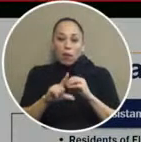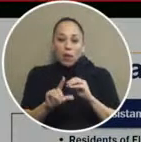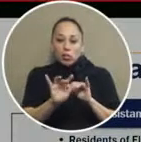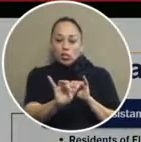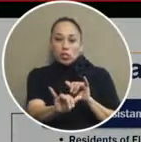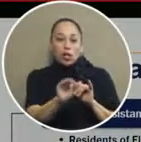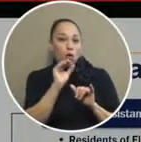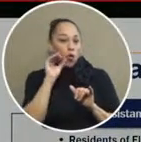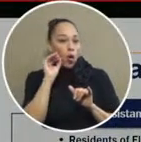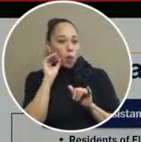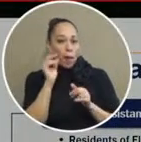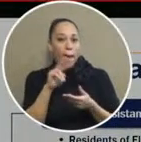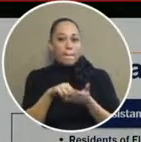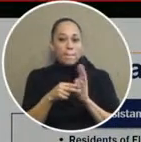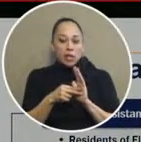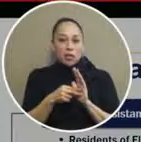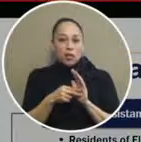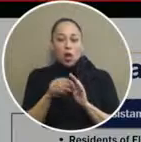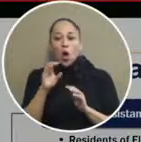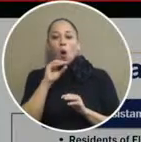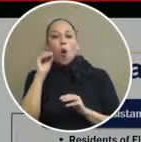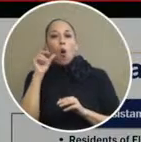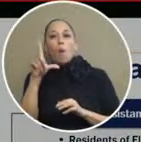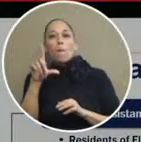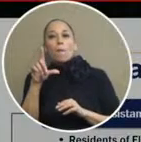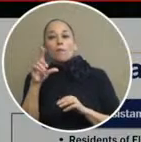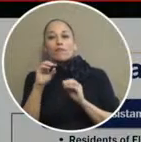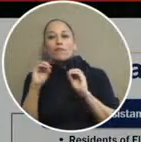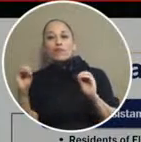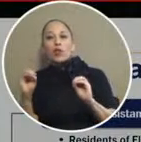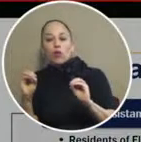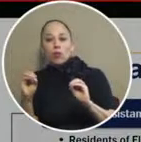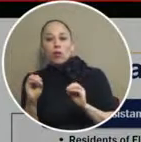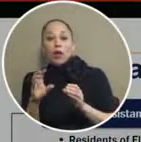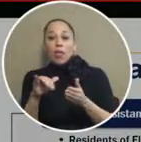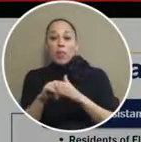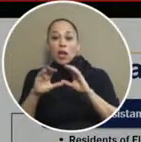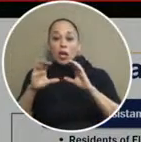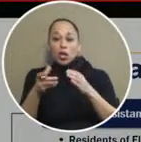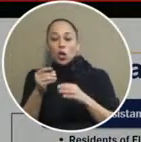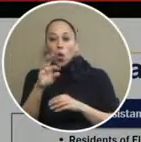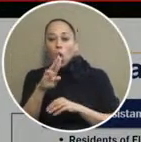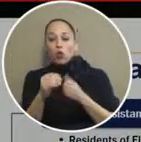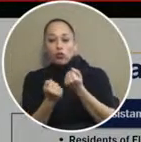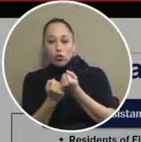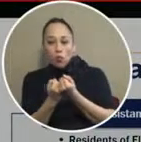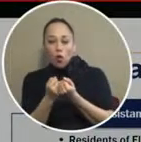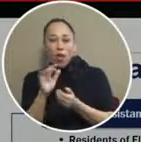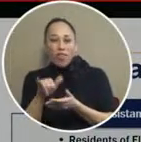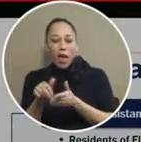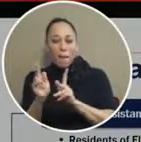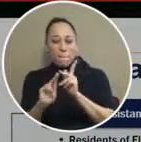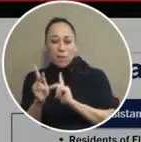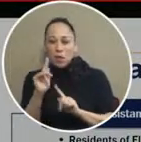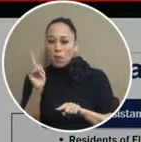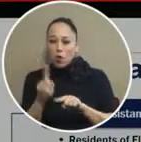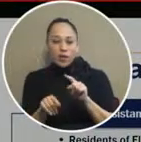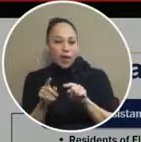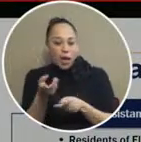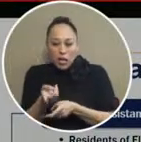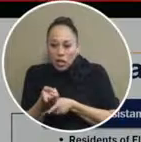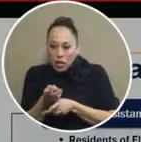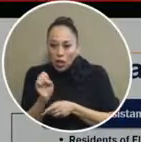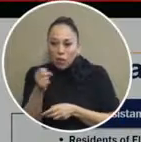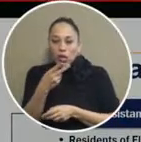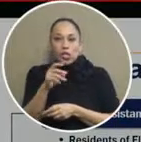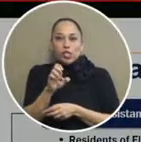home is keeping them from being homeless. And so as we move to another category of support, those folks that we were not able to keep sheltered, those